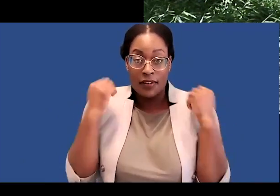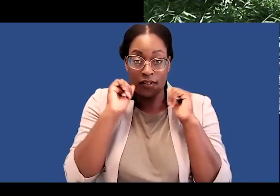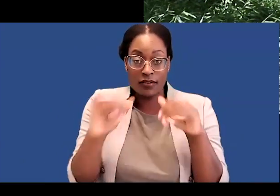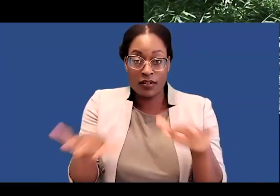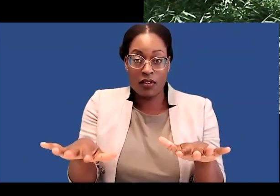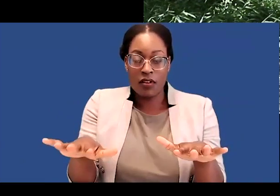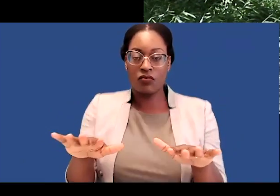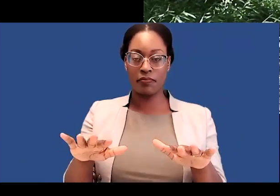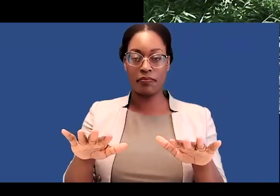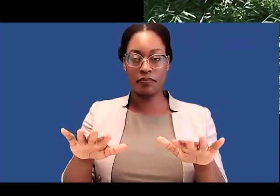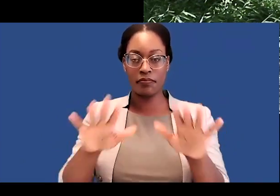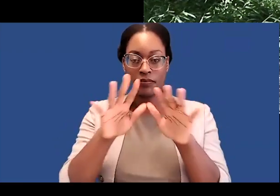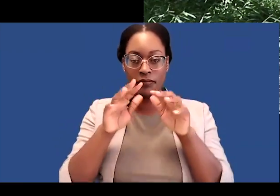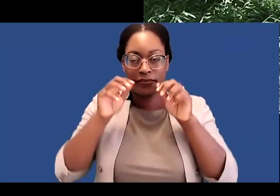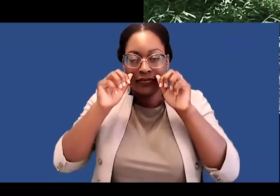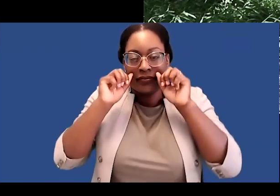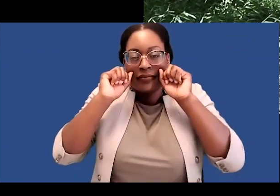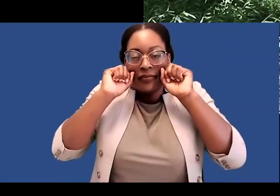Exhale, drop.